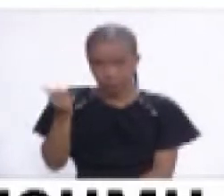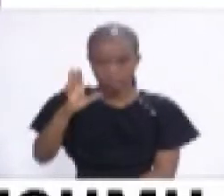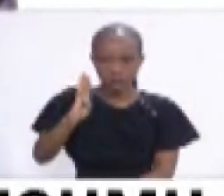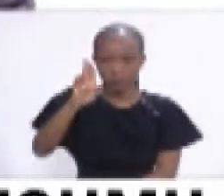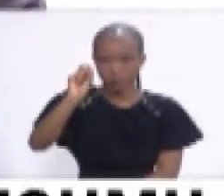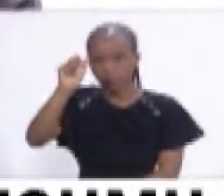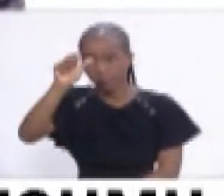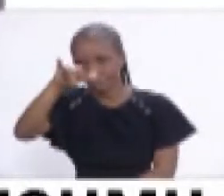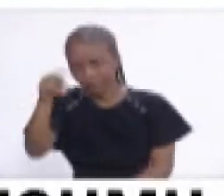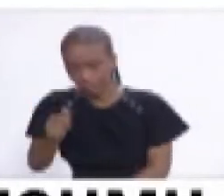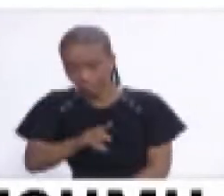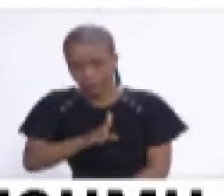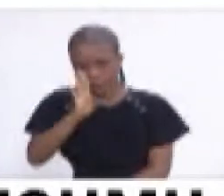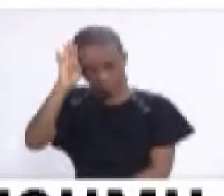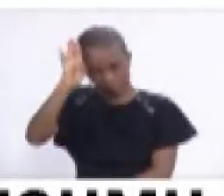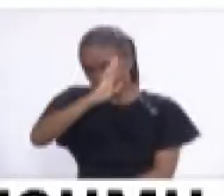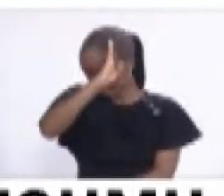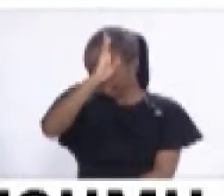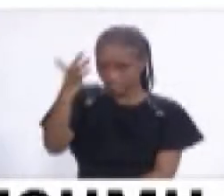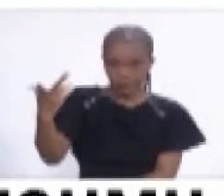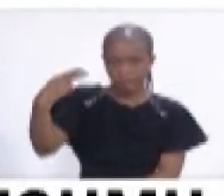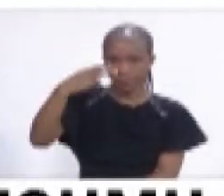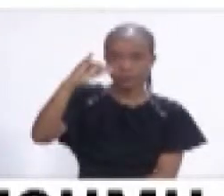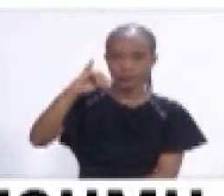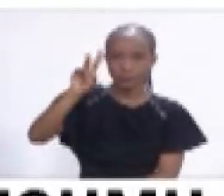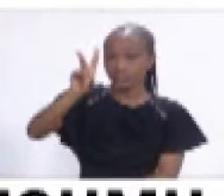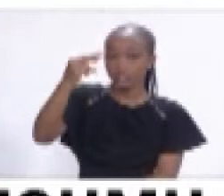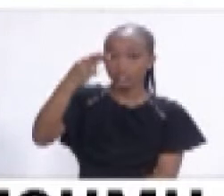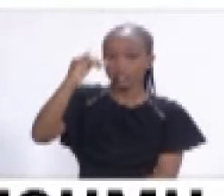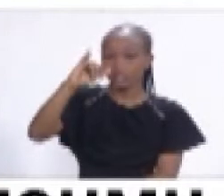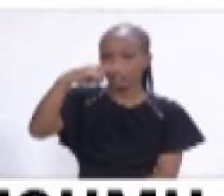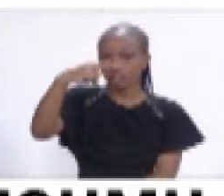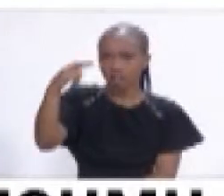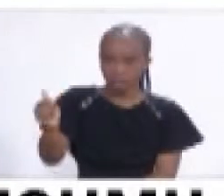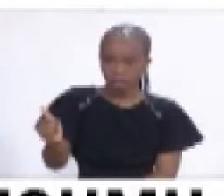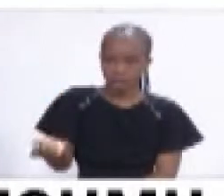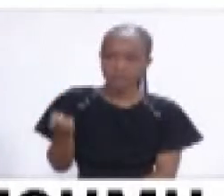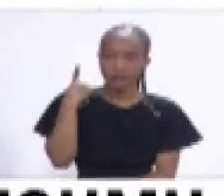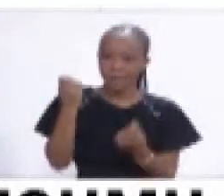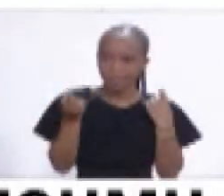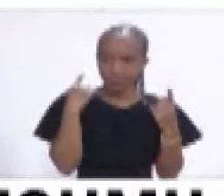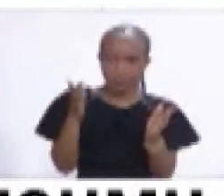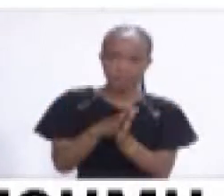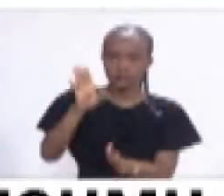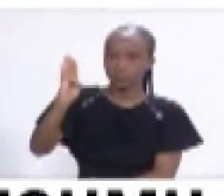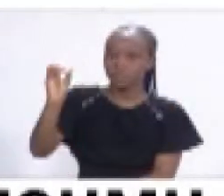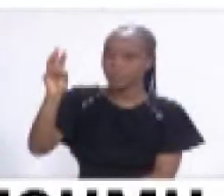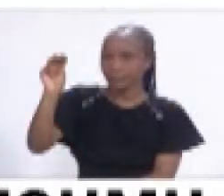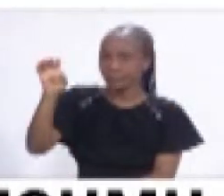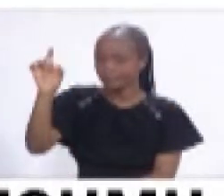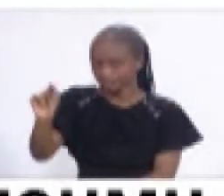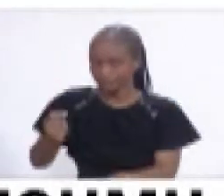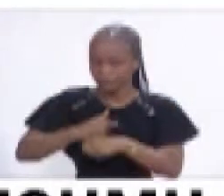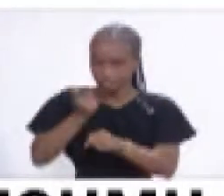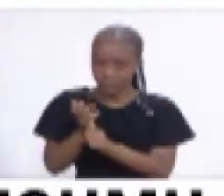Busia, Bungoma, Vihiga, Kericho and Bomet, to ensure strict adherence to